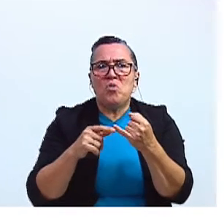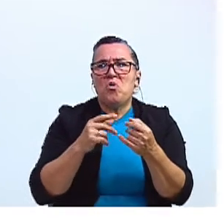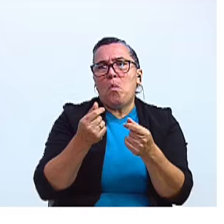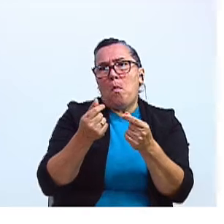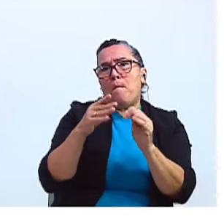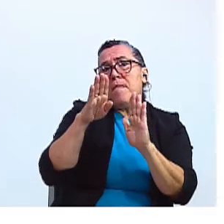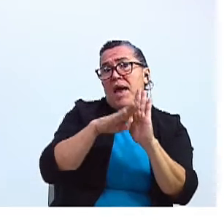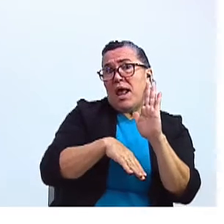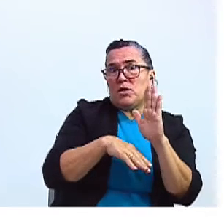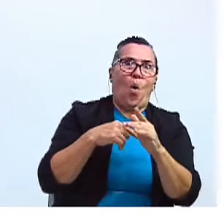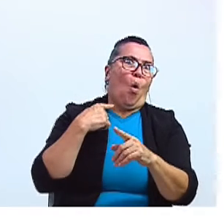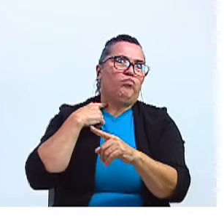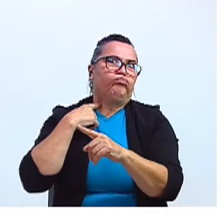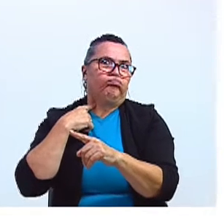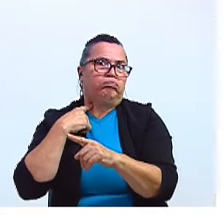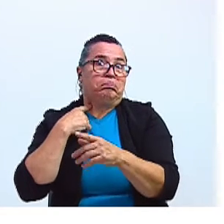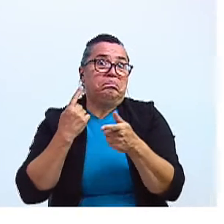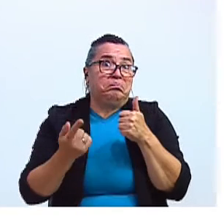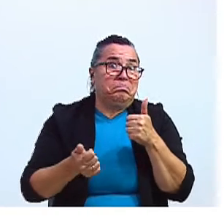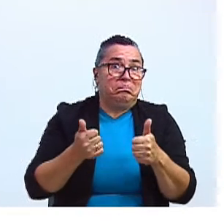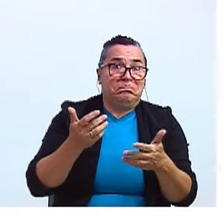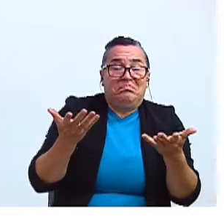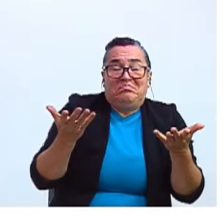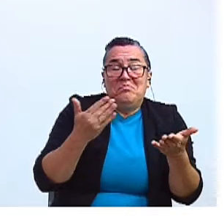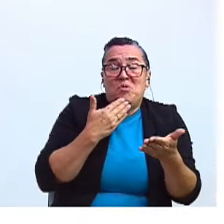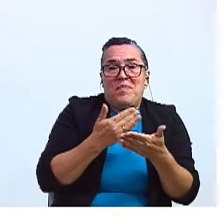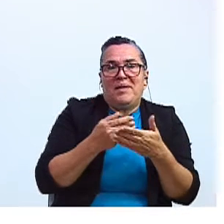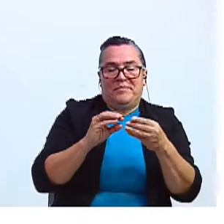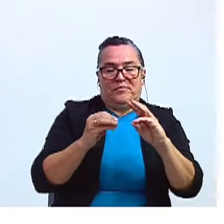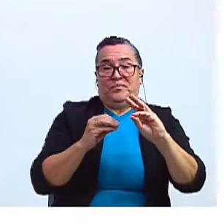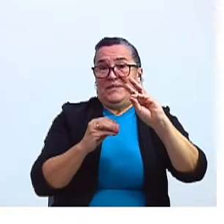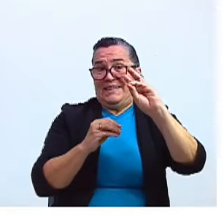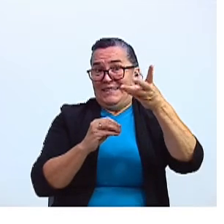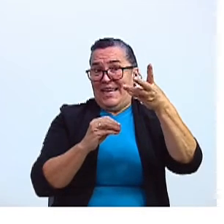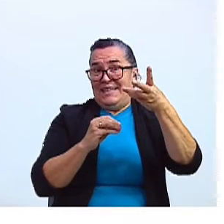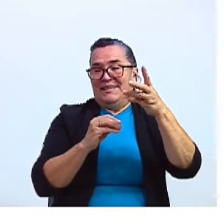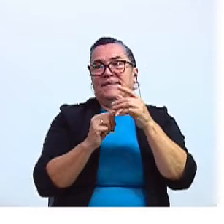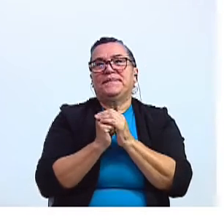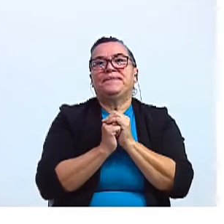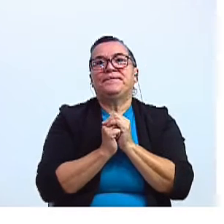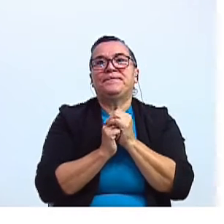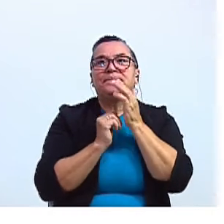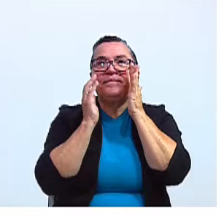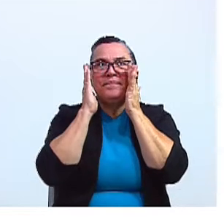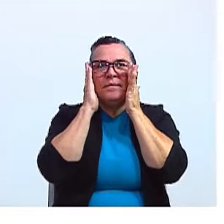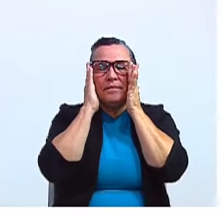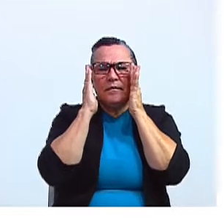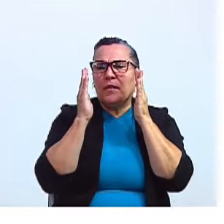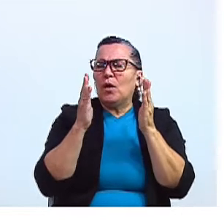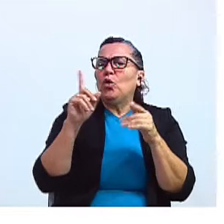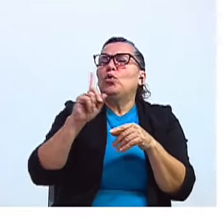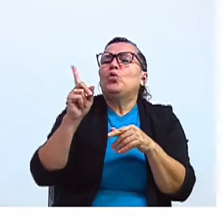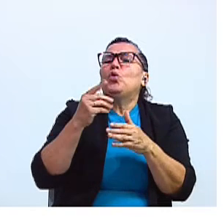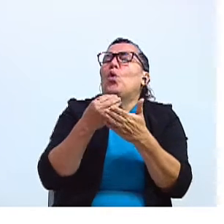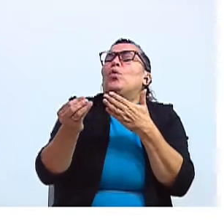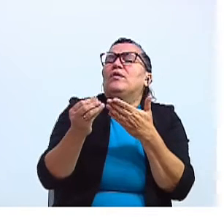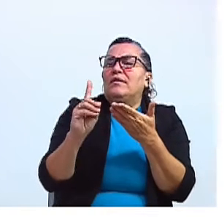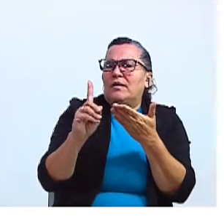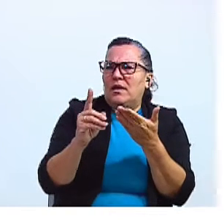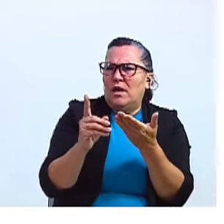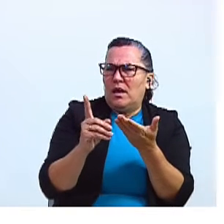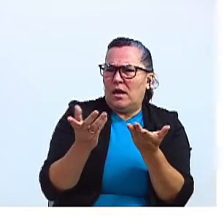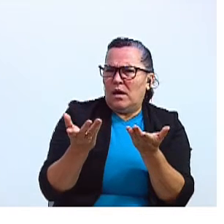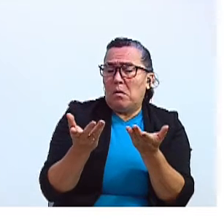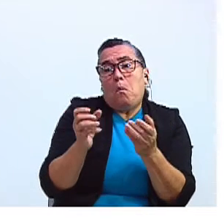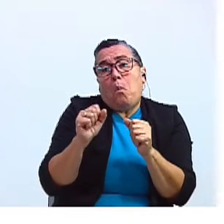or expensive. Okay, very good. Number 6, where can you buy it? Well, maybe you